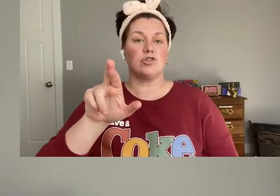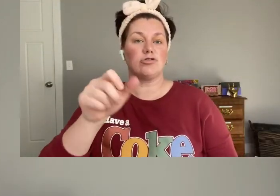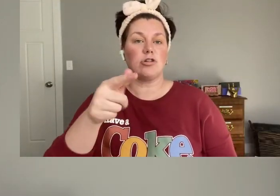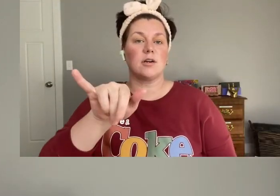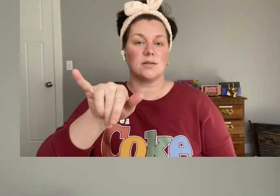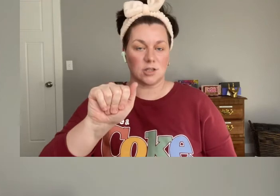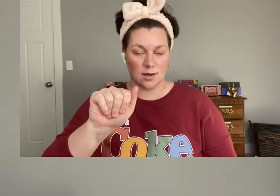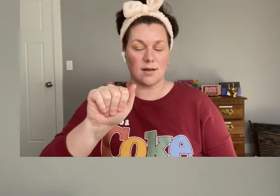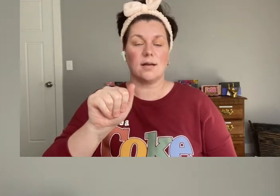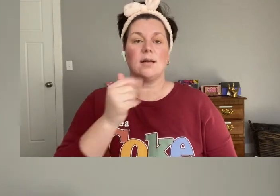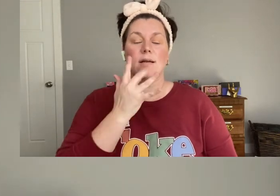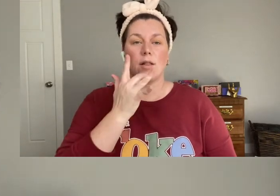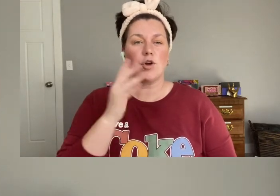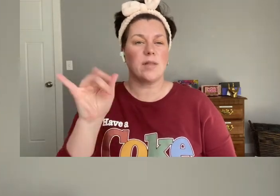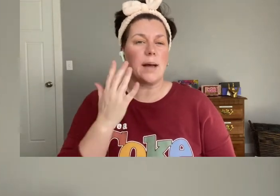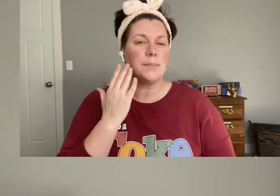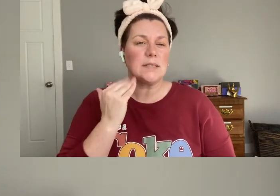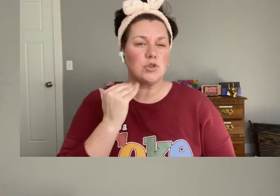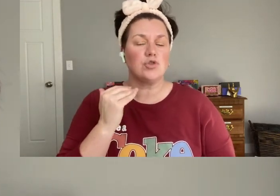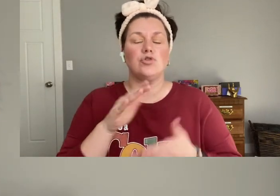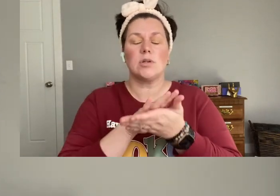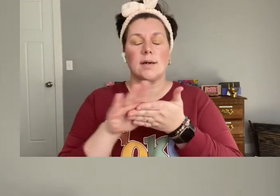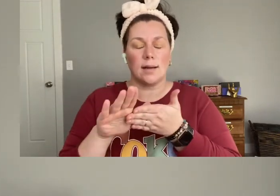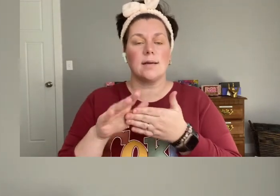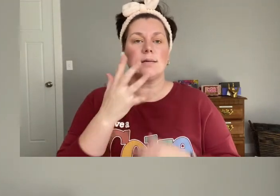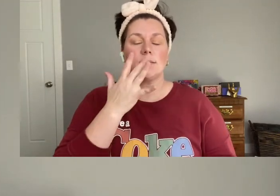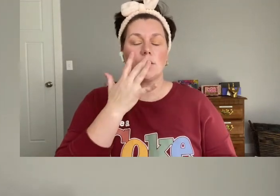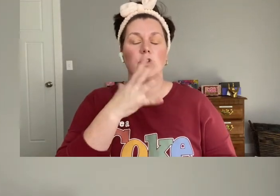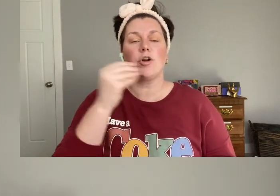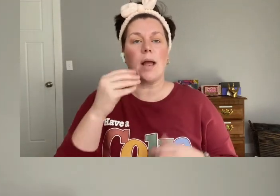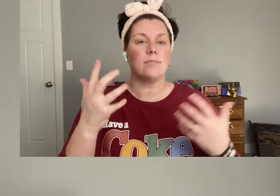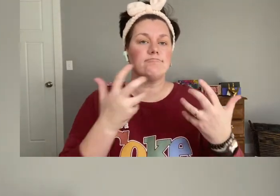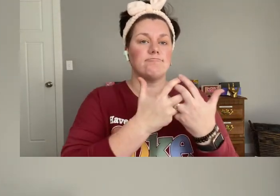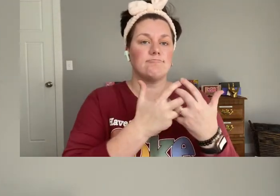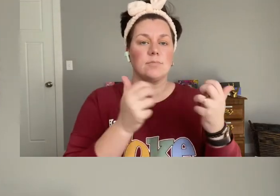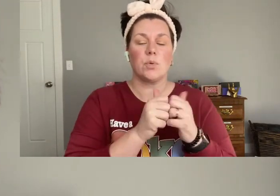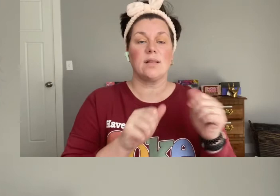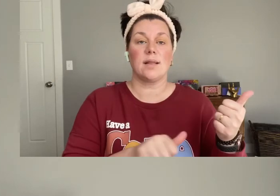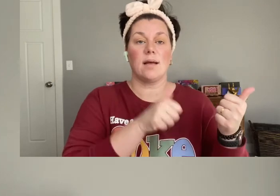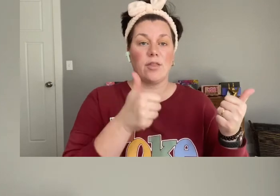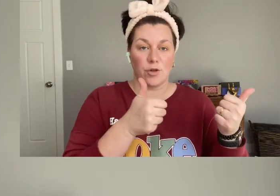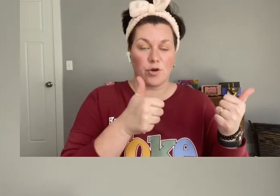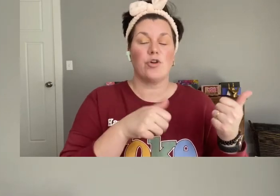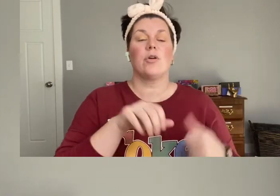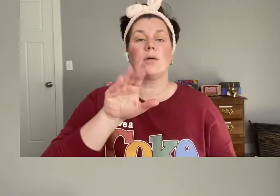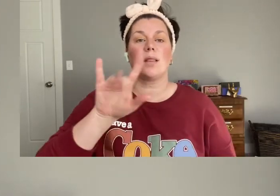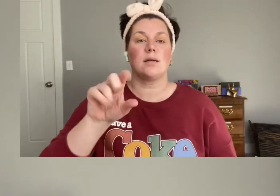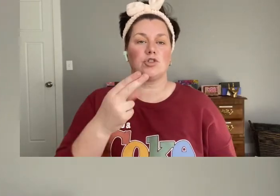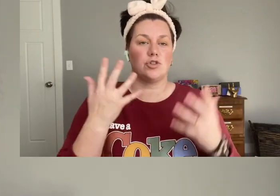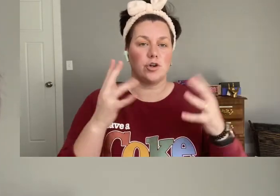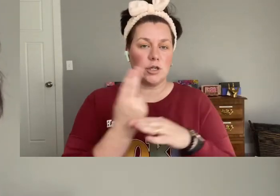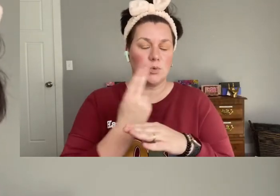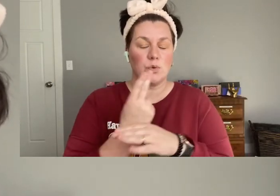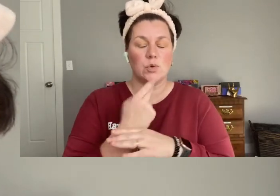Georgia color. I do have that kind of peach base down, so I want to stick to that trend. So